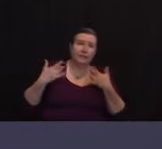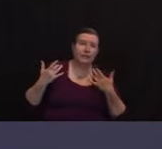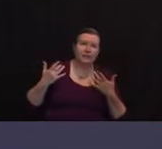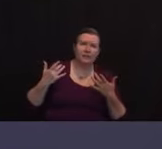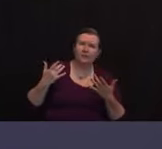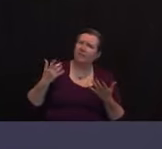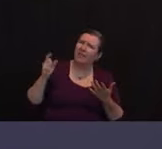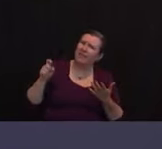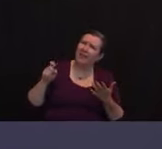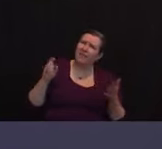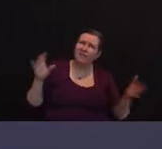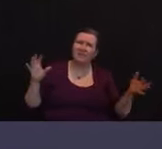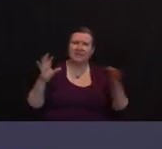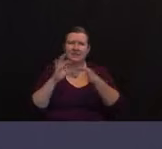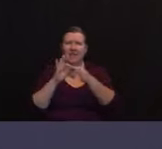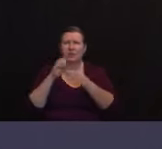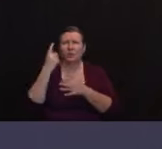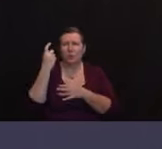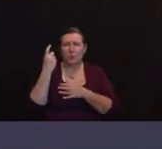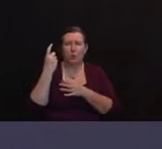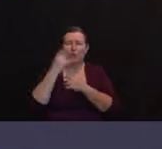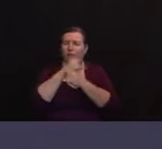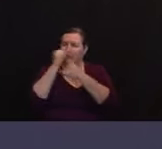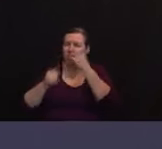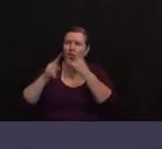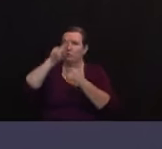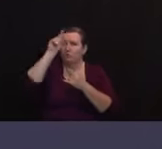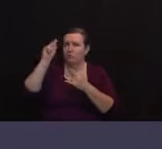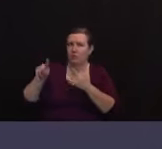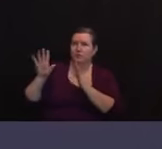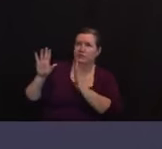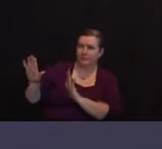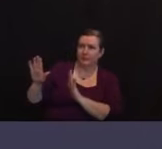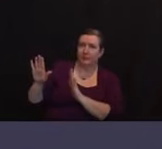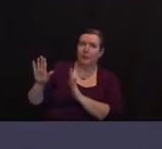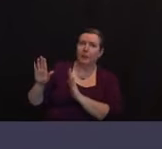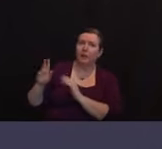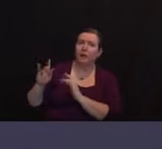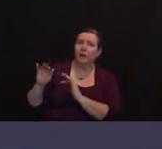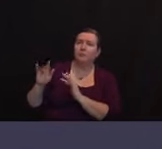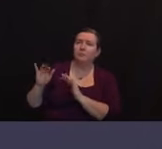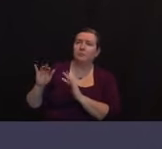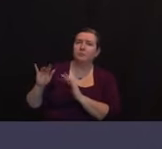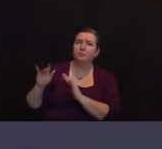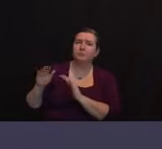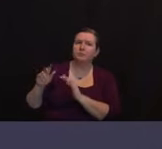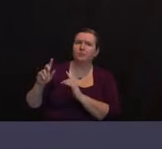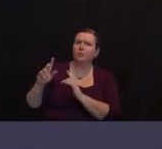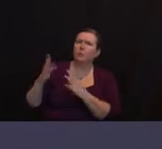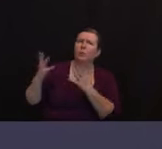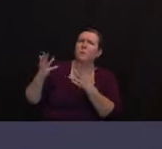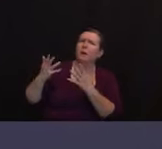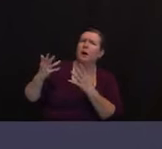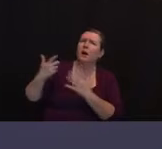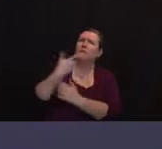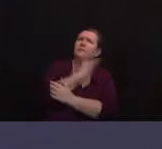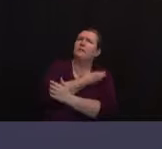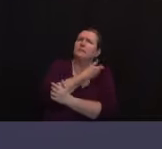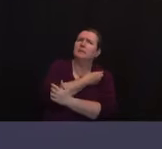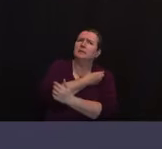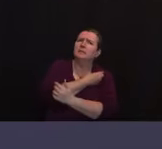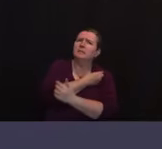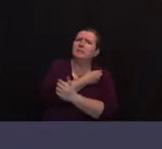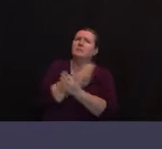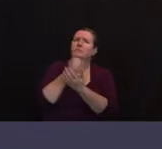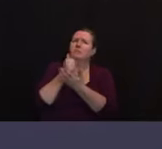the final question here, what about this idea of some kind of vaccine passport? Wouldn't